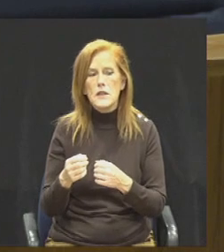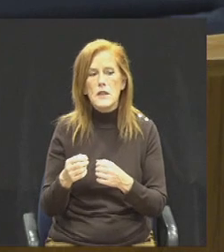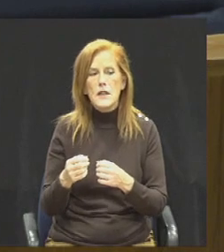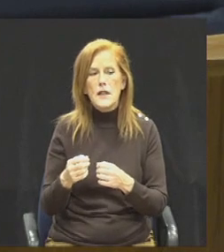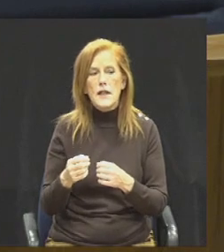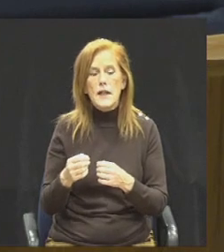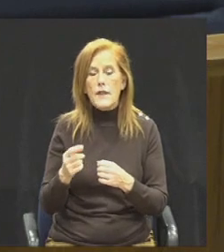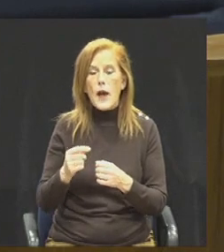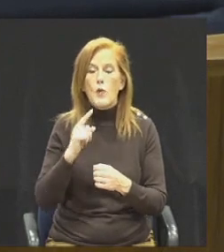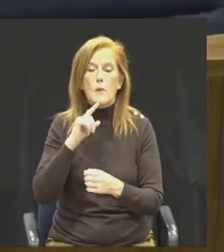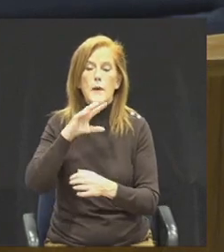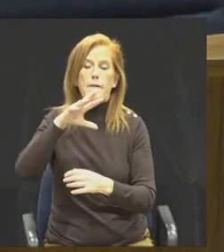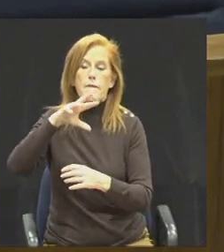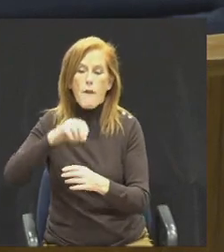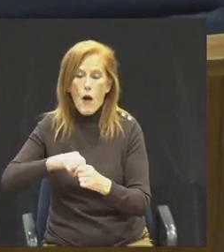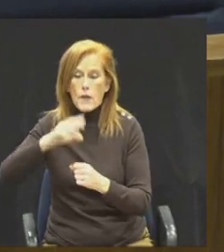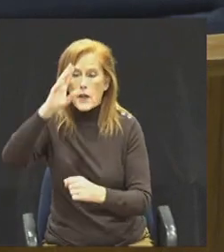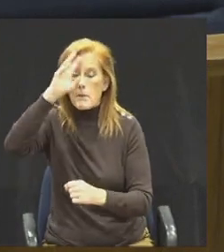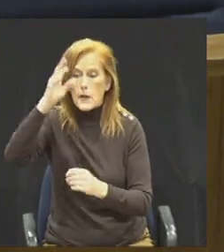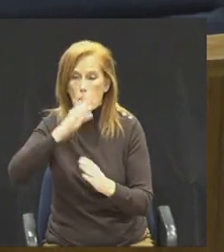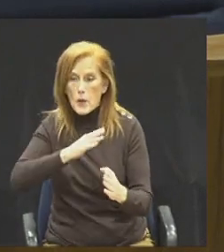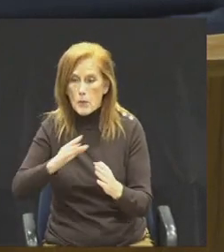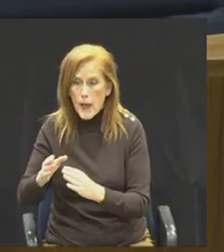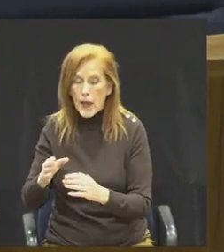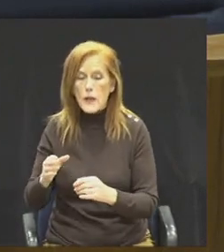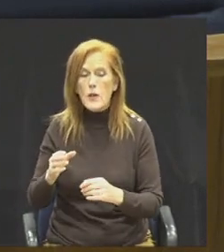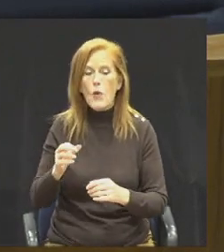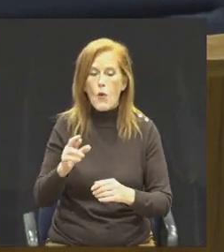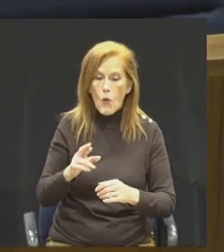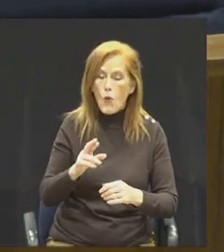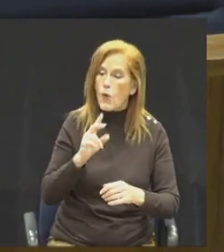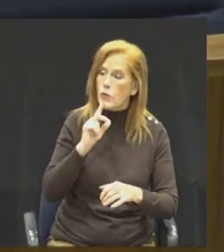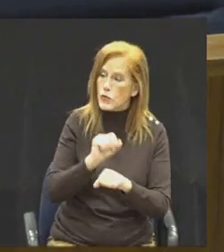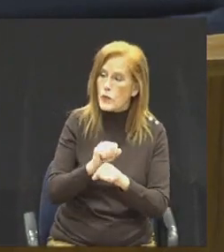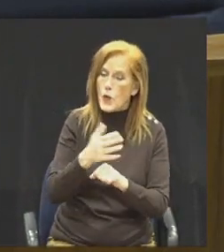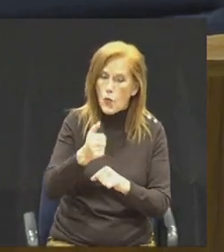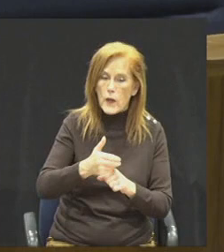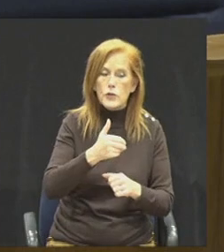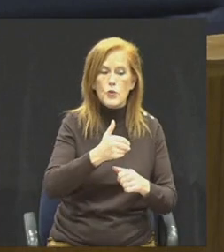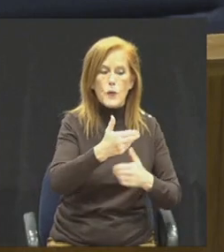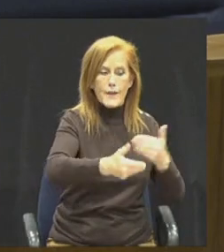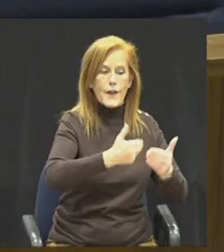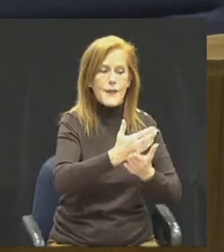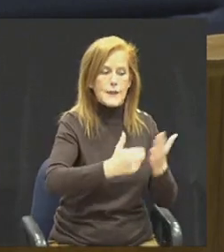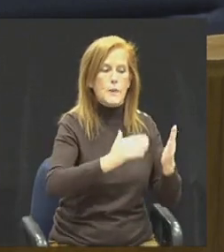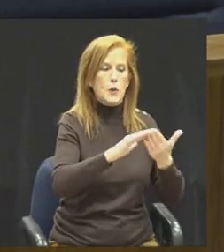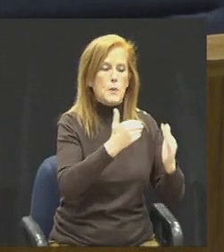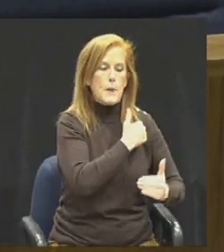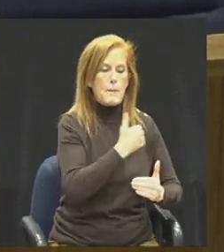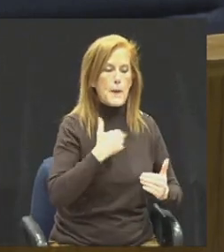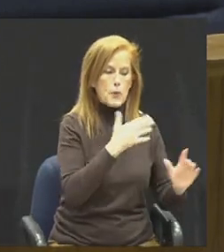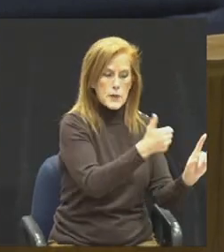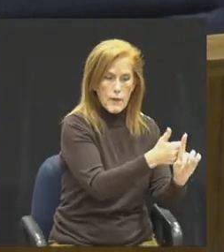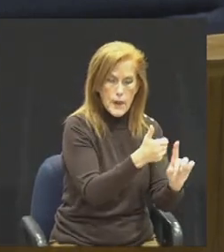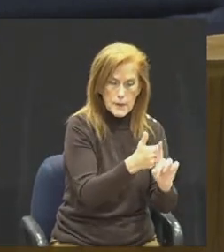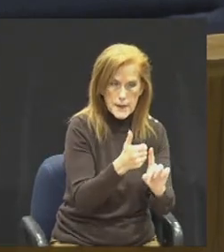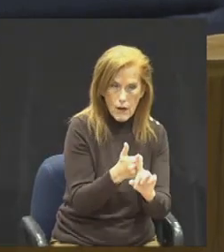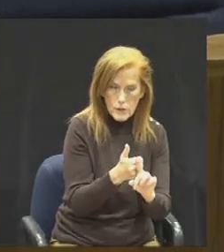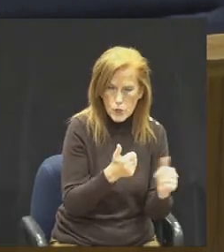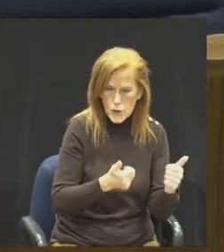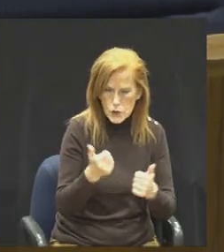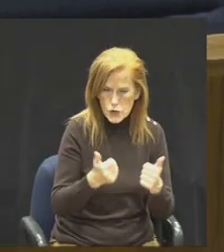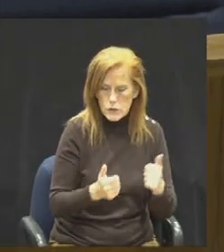plan, or are you also wanting to include community members with disabilities as part of this